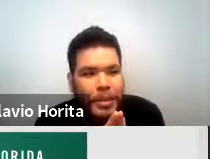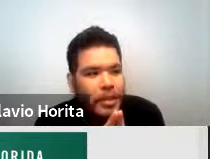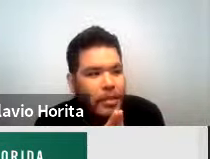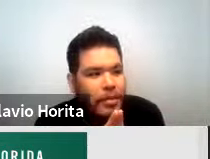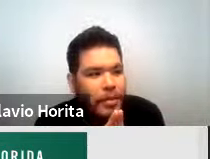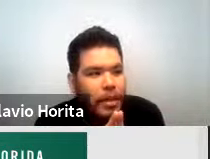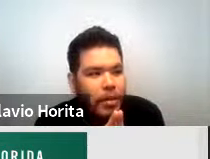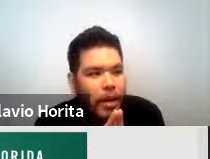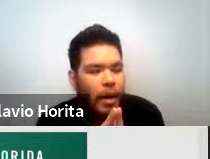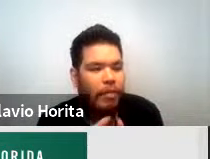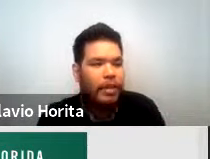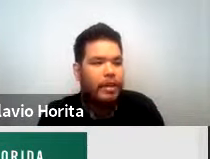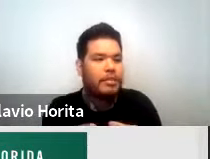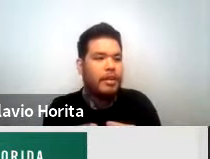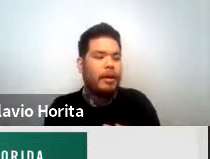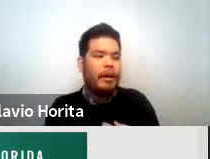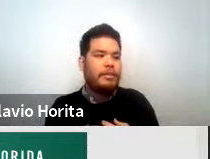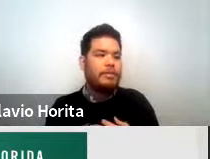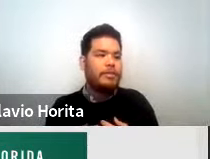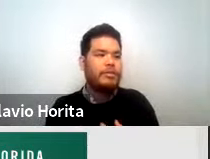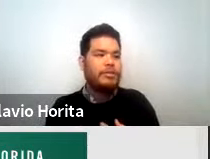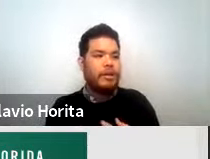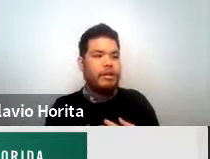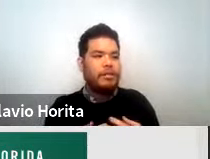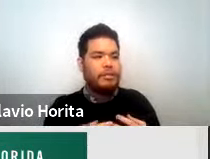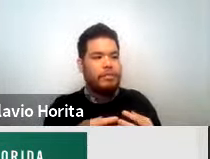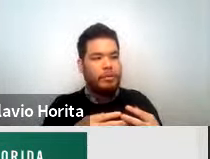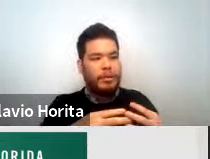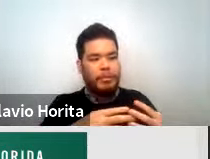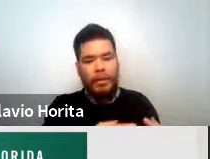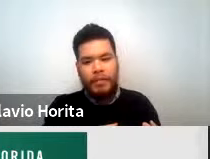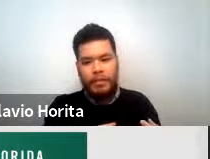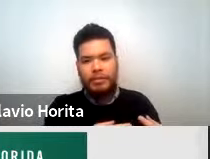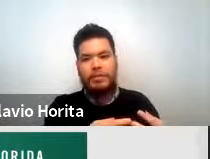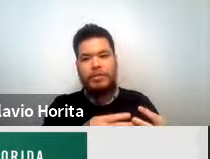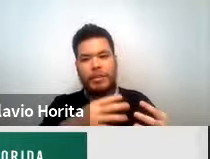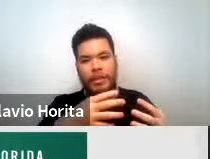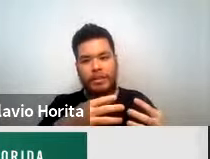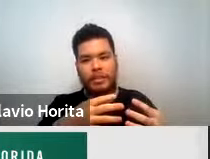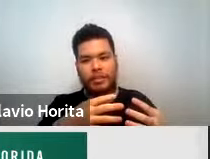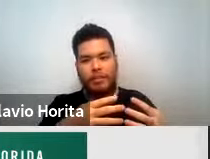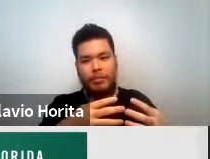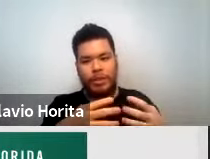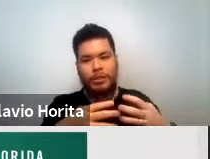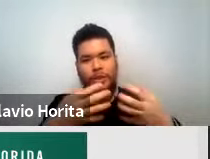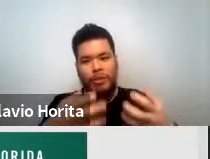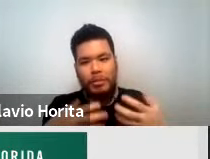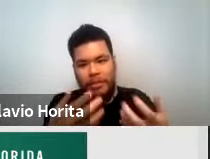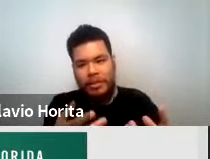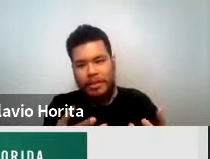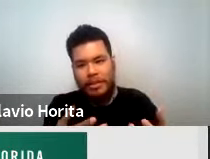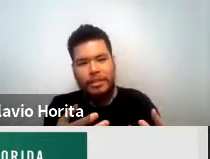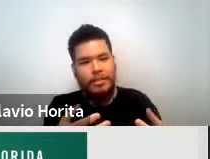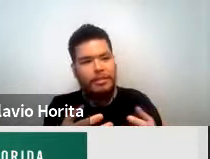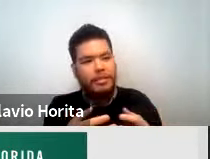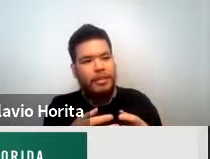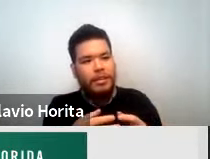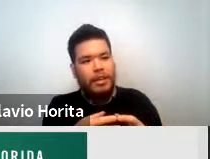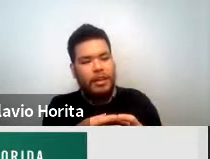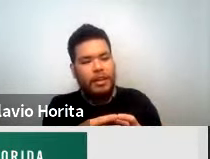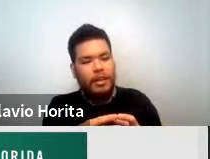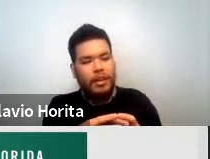my opinion, I think I used to start from the method. So you can, when you're talking about design